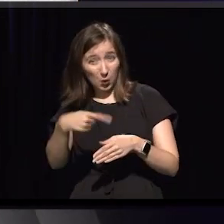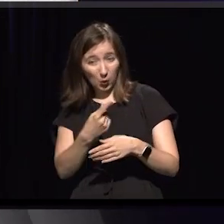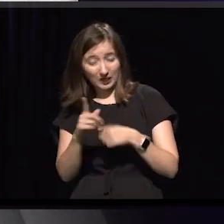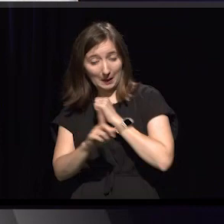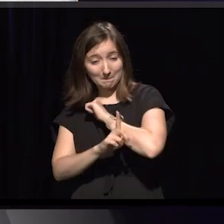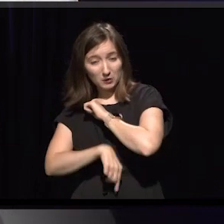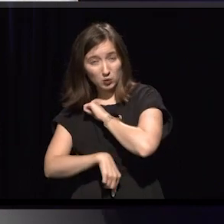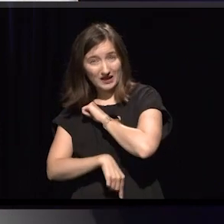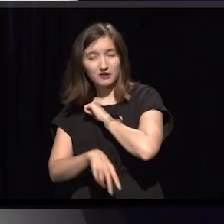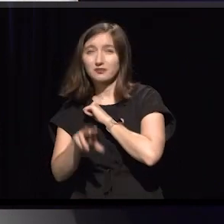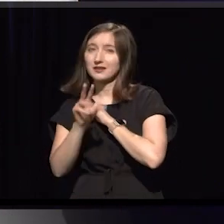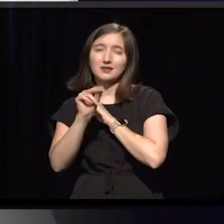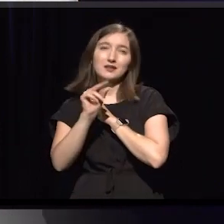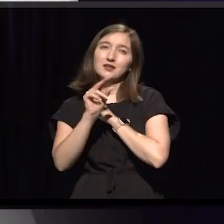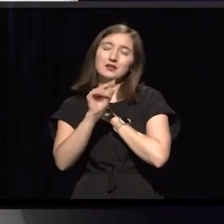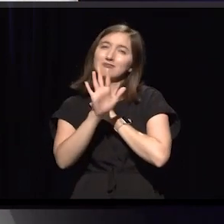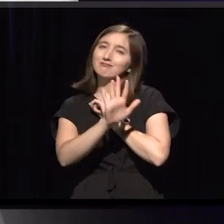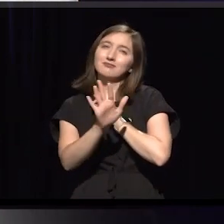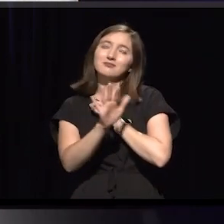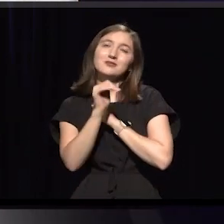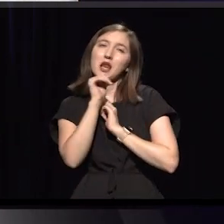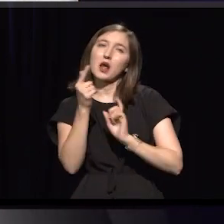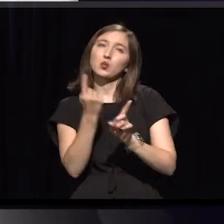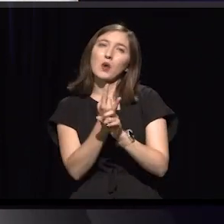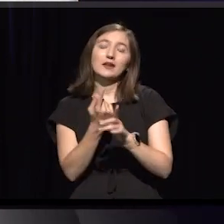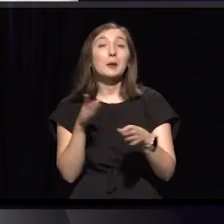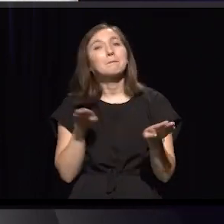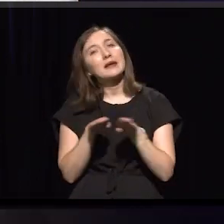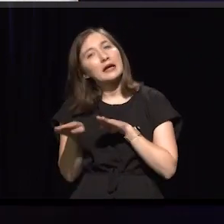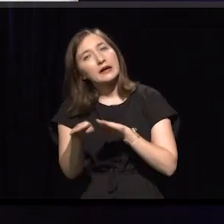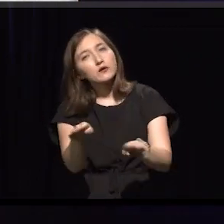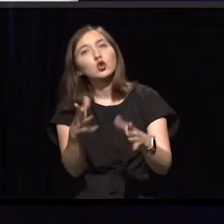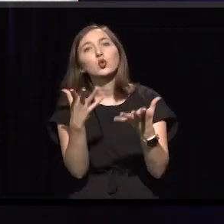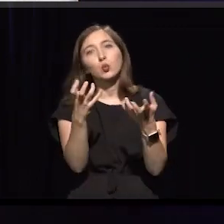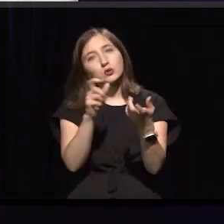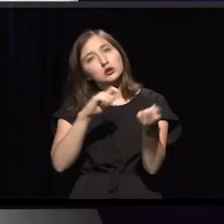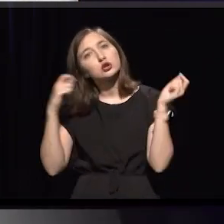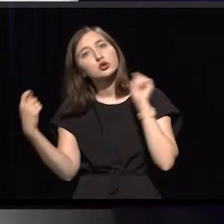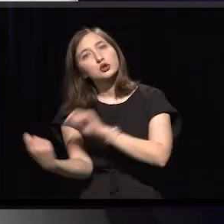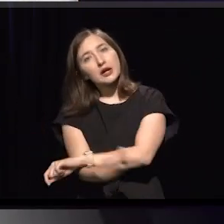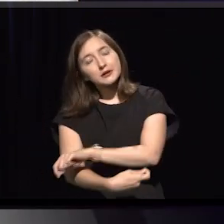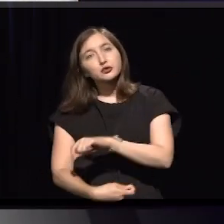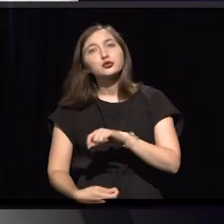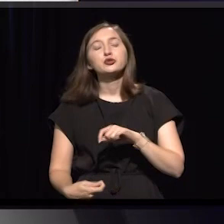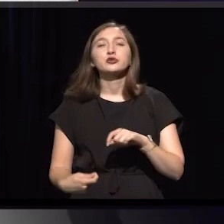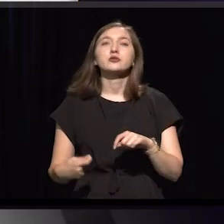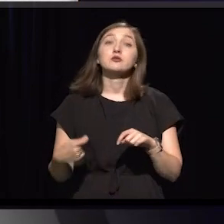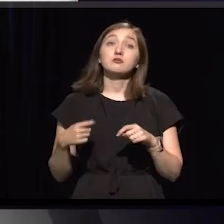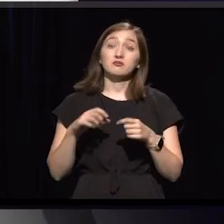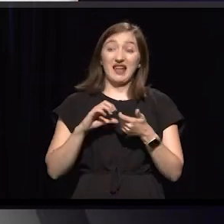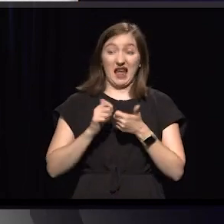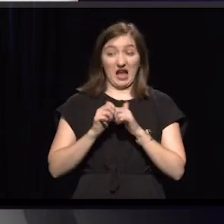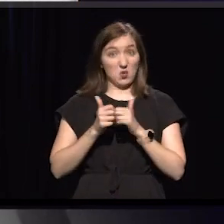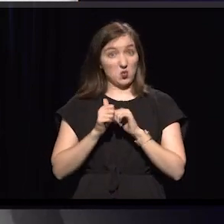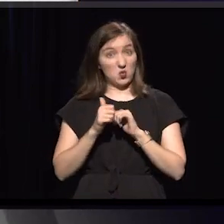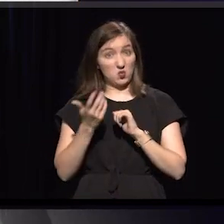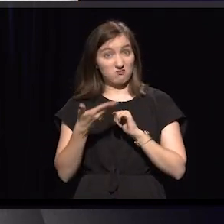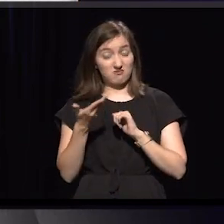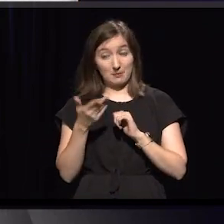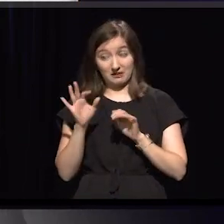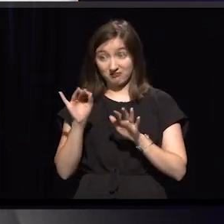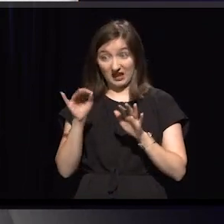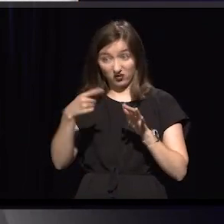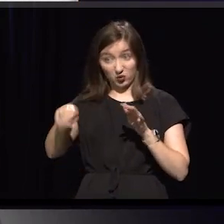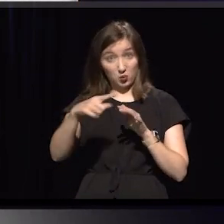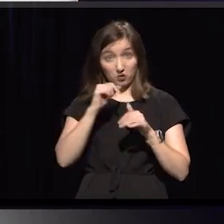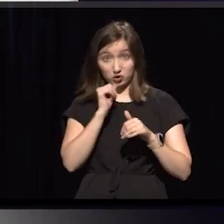have to get people to understand that this is behavior change that we're after. And if you don't get the message that this